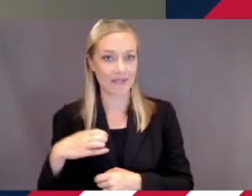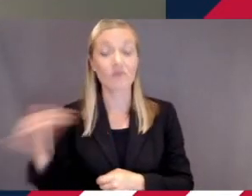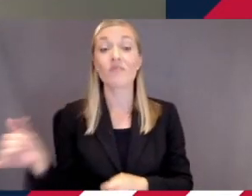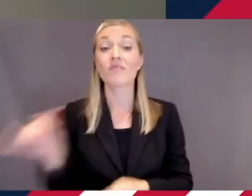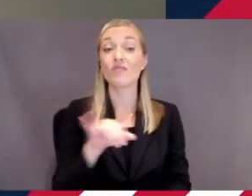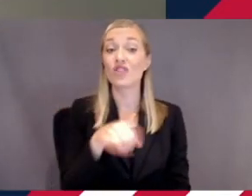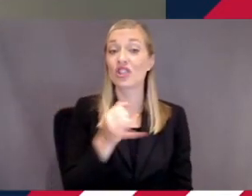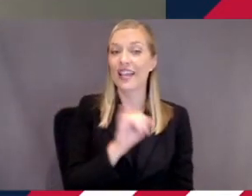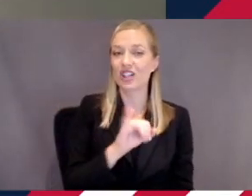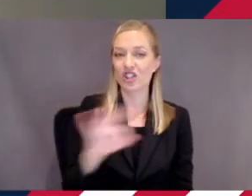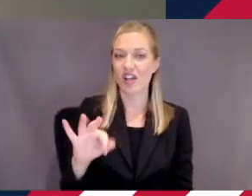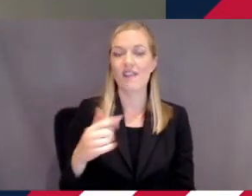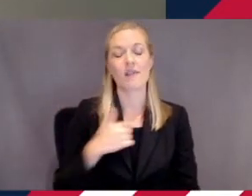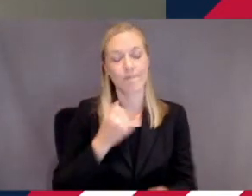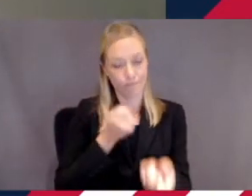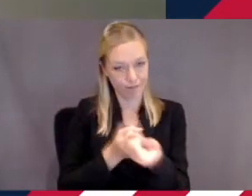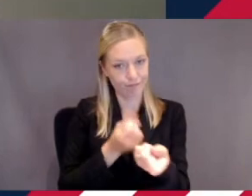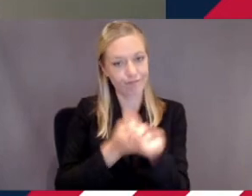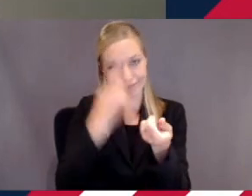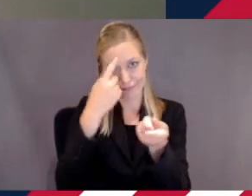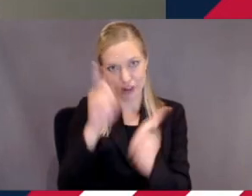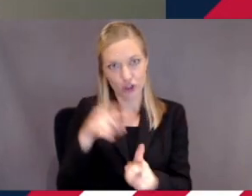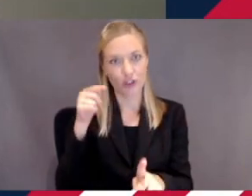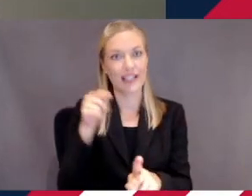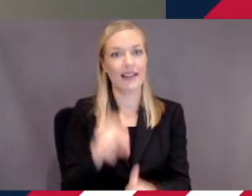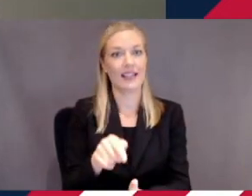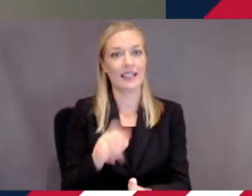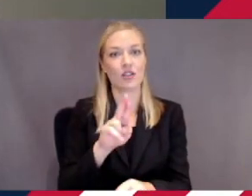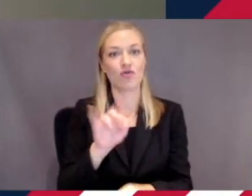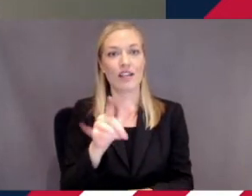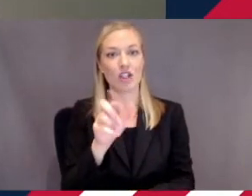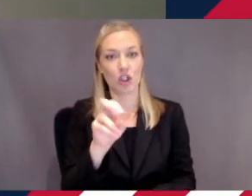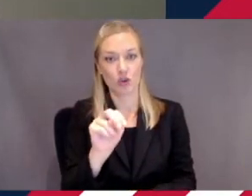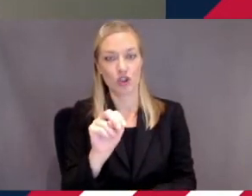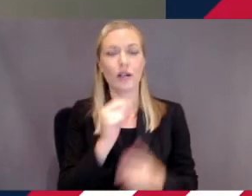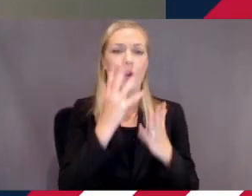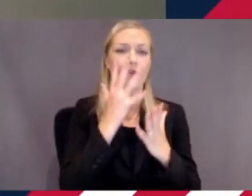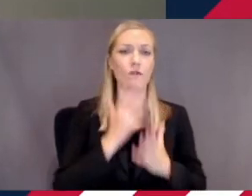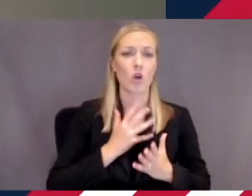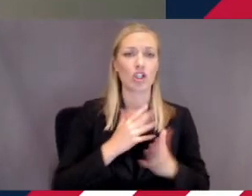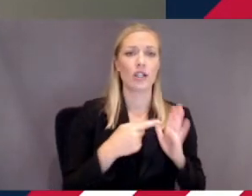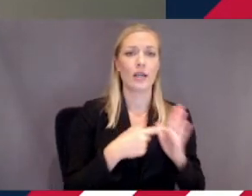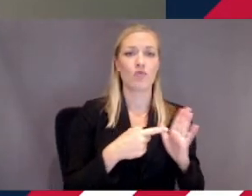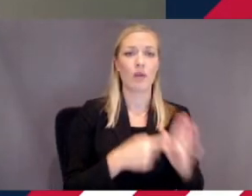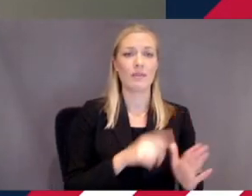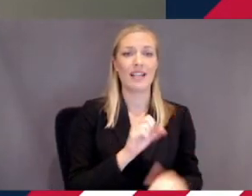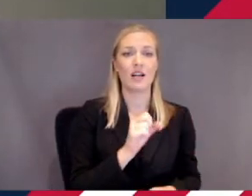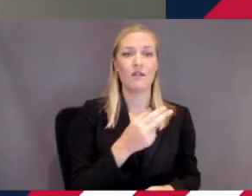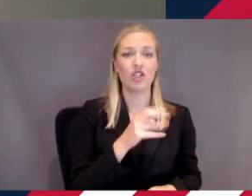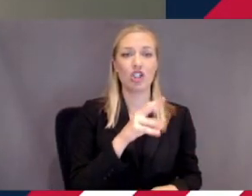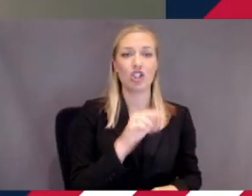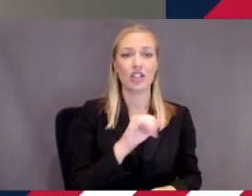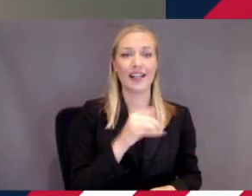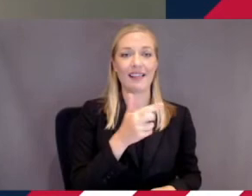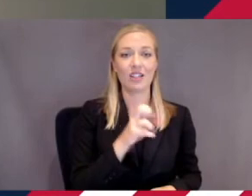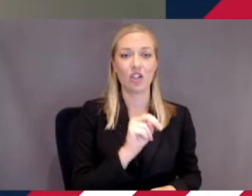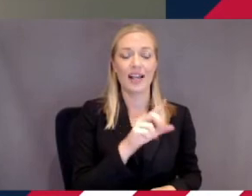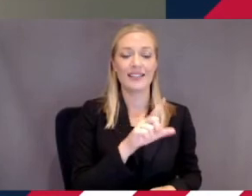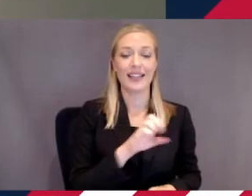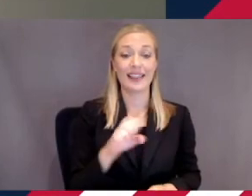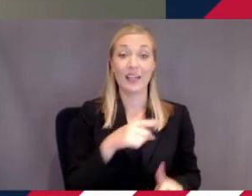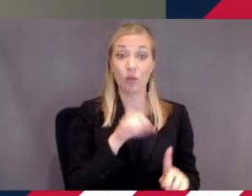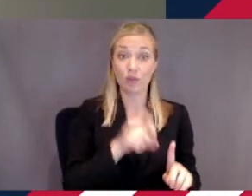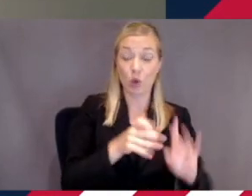Unity resolution. Unfortunately, Representative Sheila Jackson Lee was scheduled to speak, but she has commitments related to the